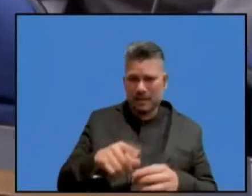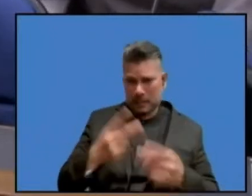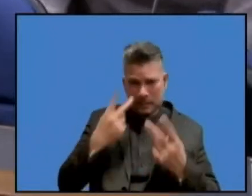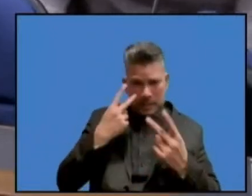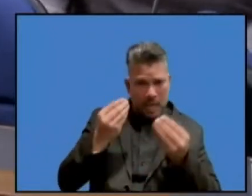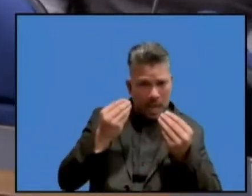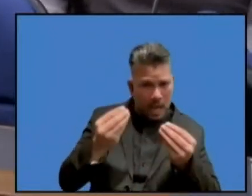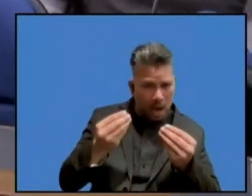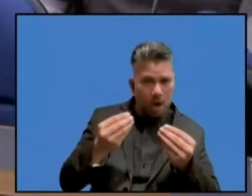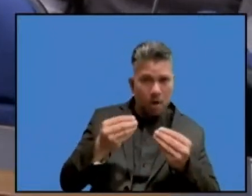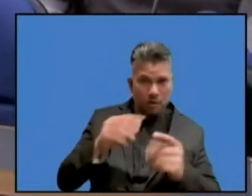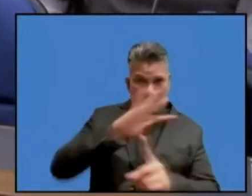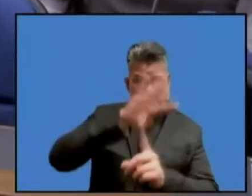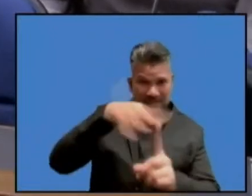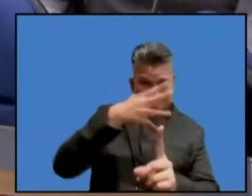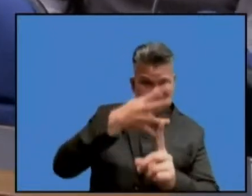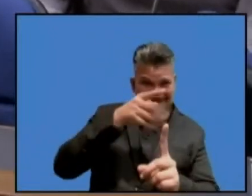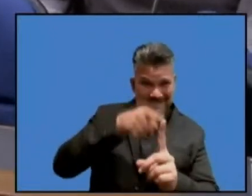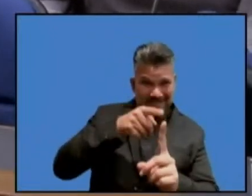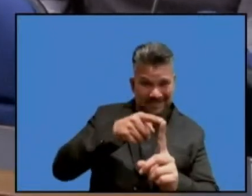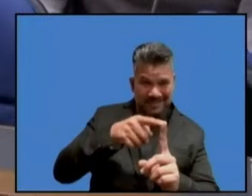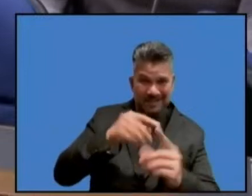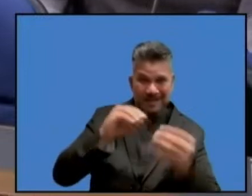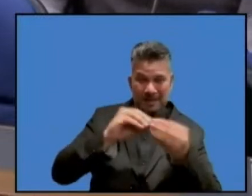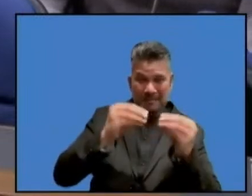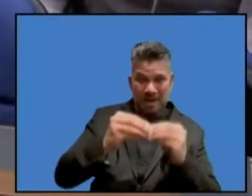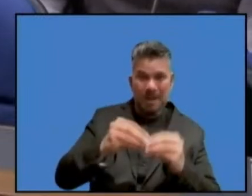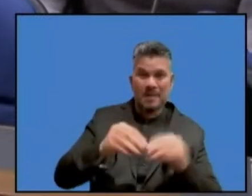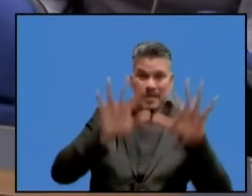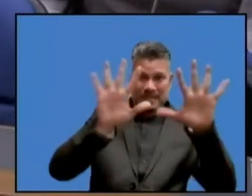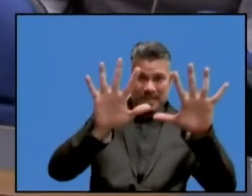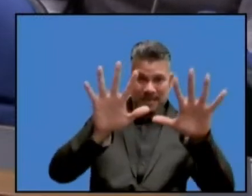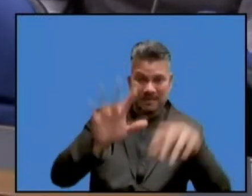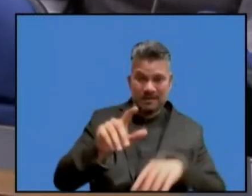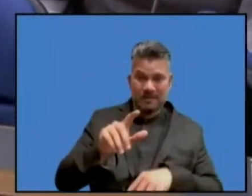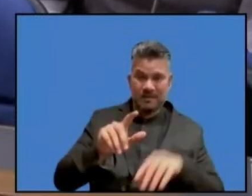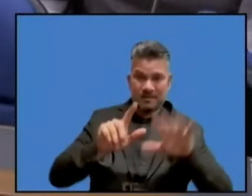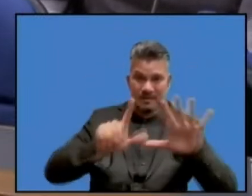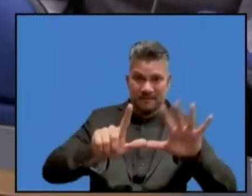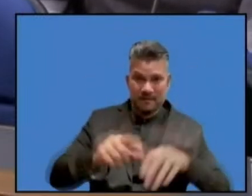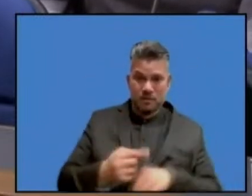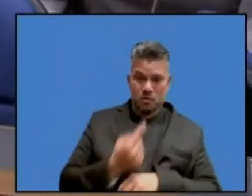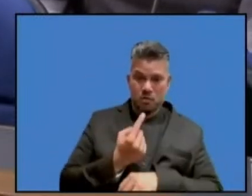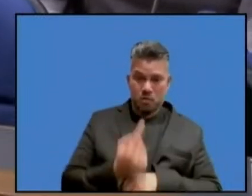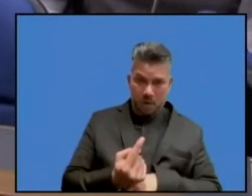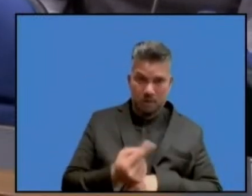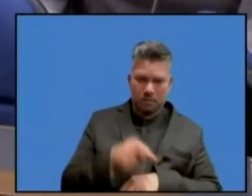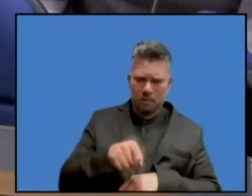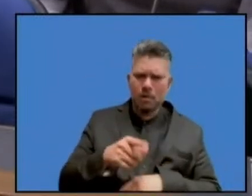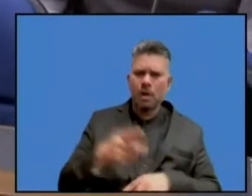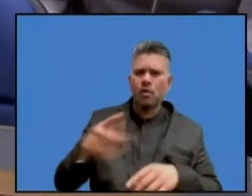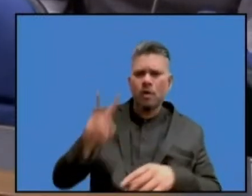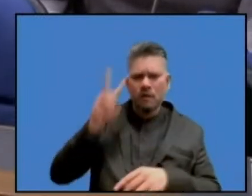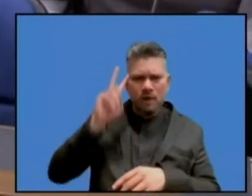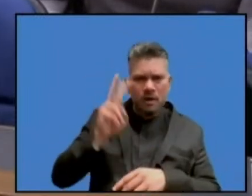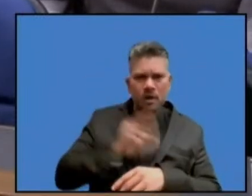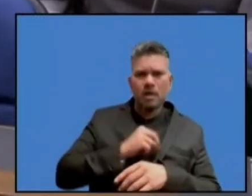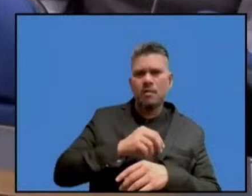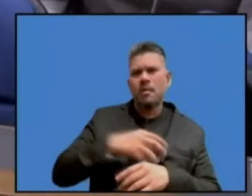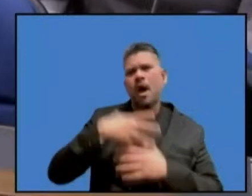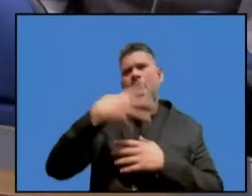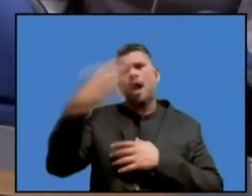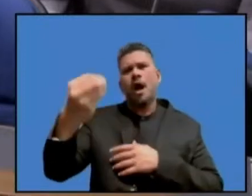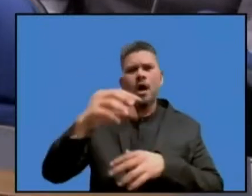Goal Indicator 1071 on recruitment costs of Vietnamese workers overseas and